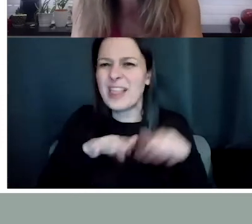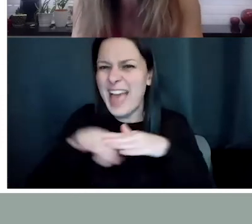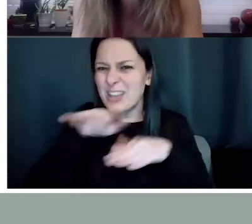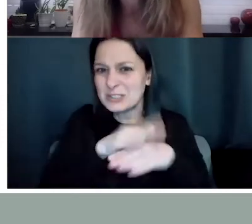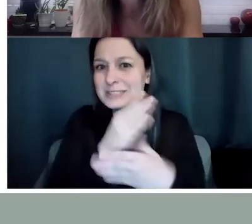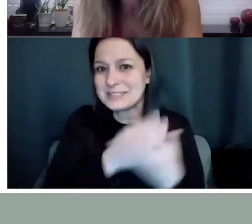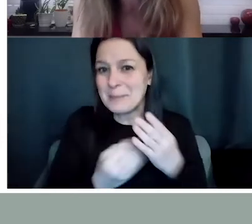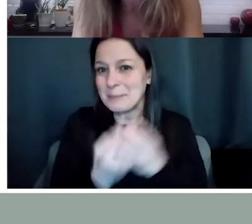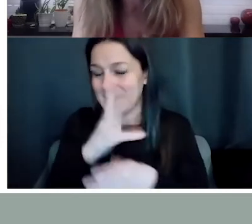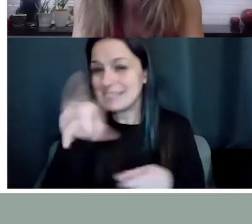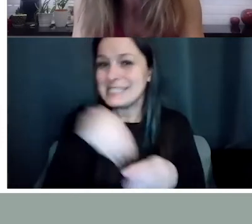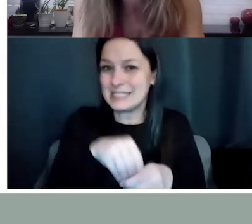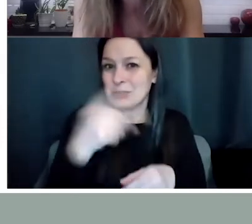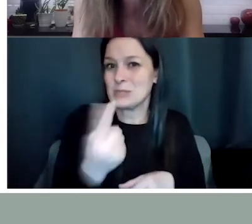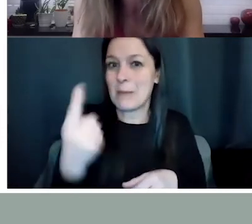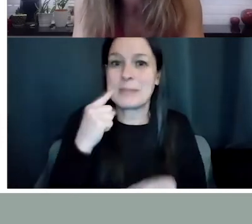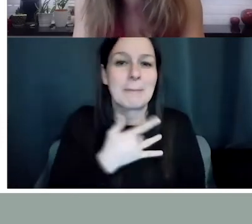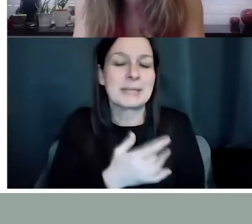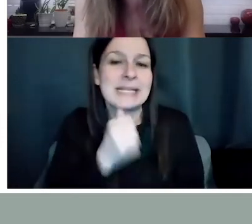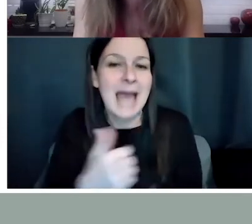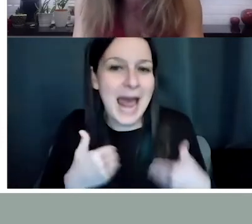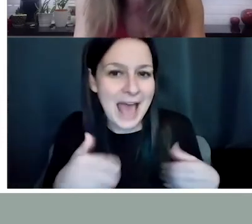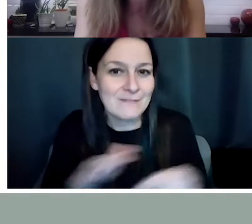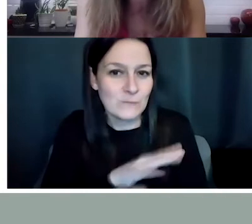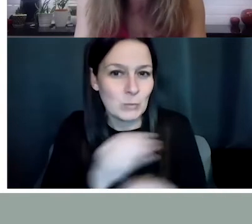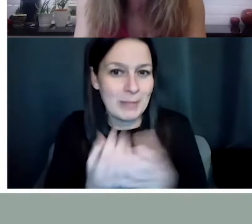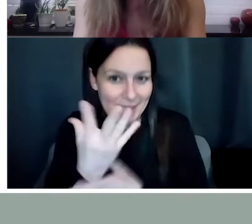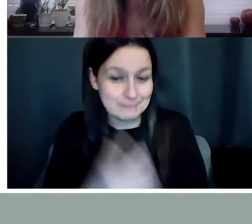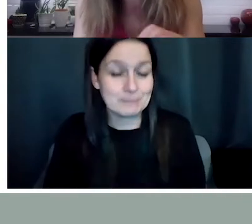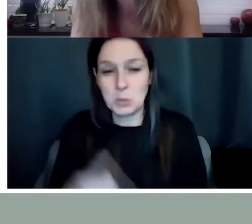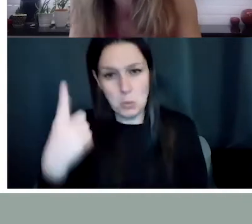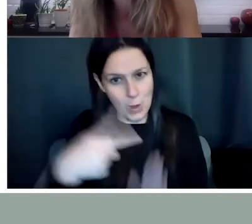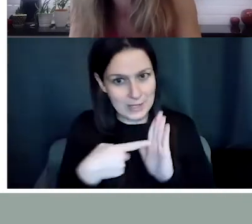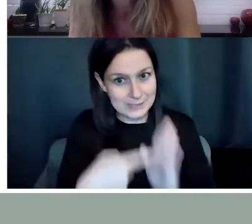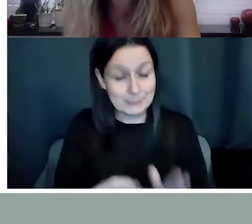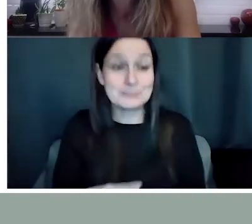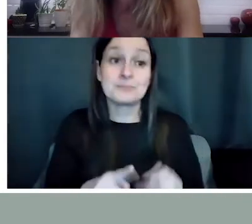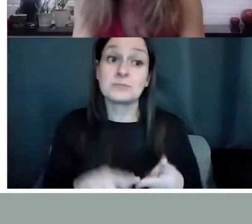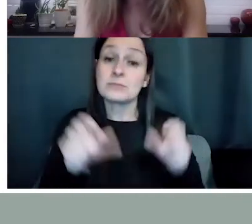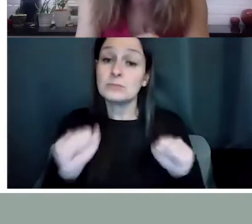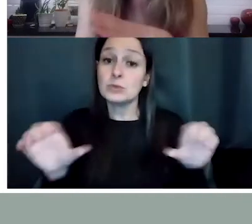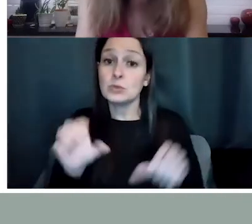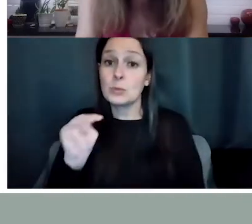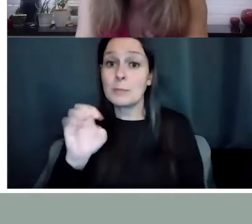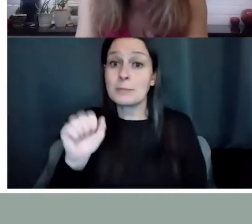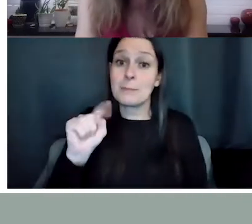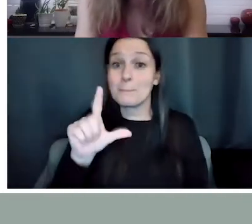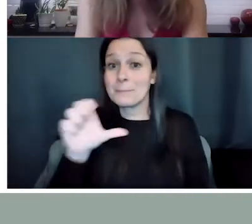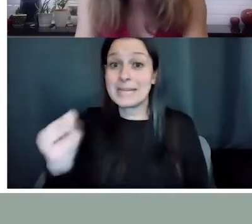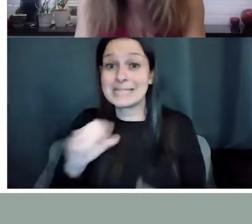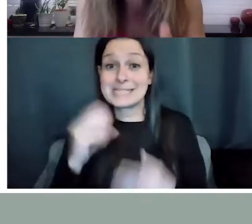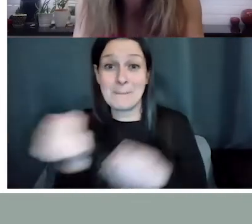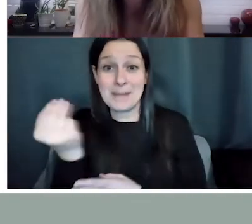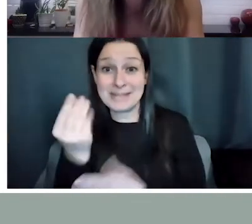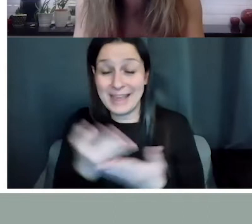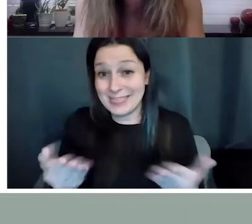plants into something that wouldn't normally be all plant-based. That's one example. You could do the meatless Monday thing or any day of the week and